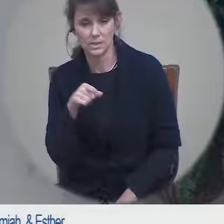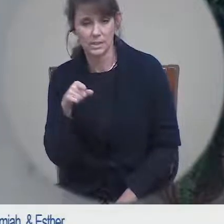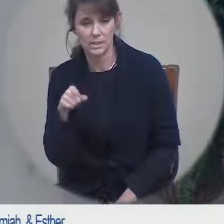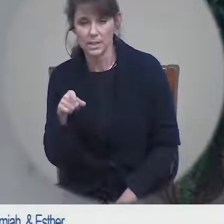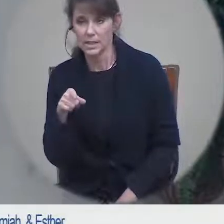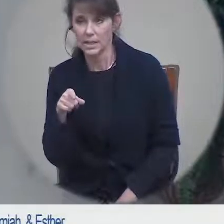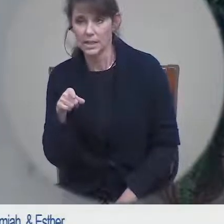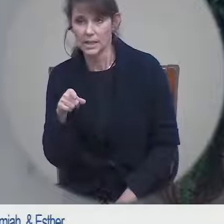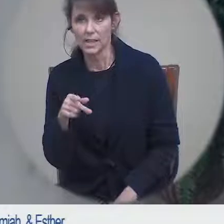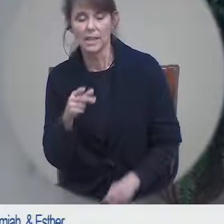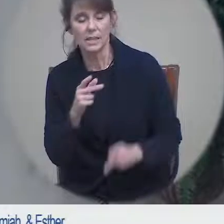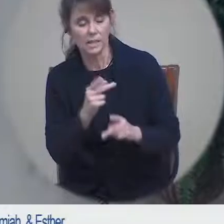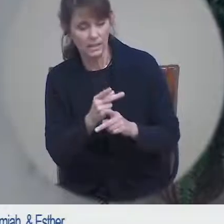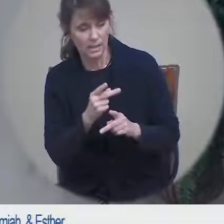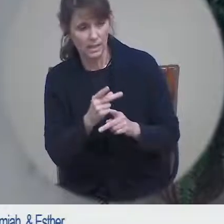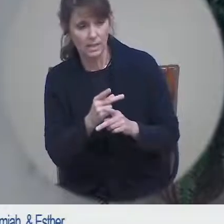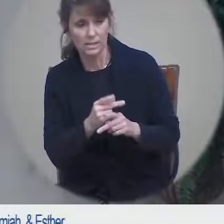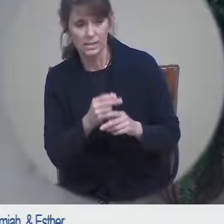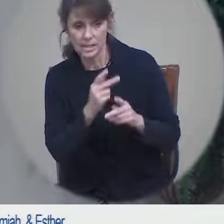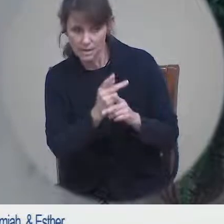at that either.